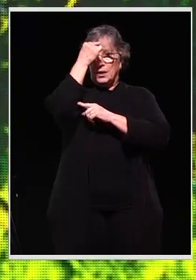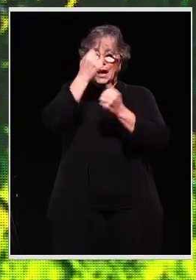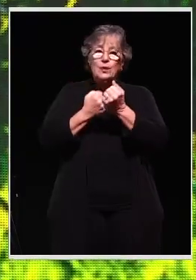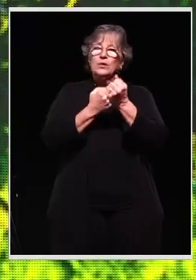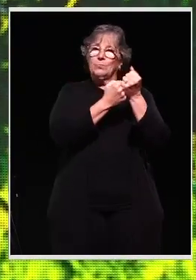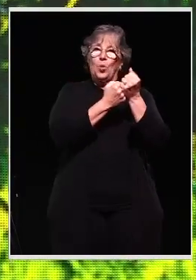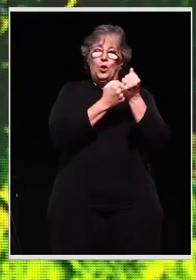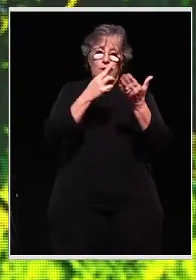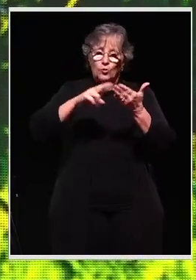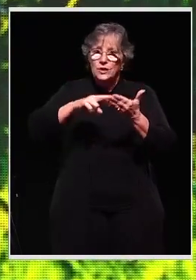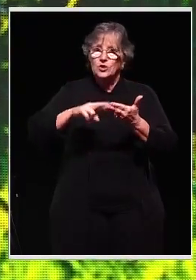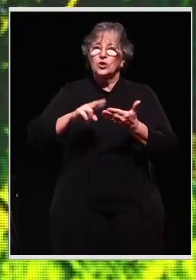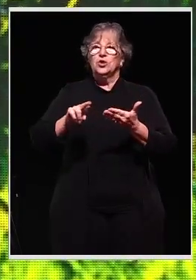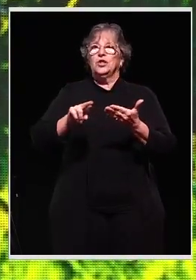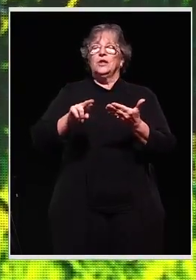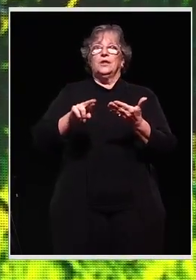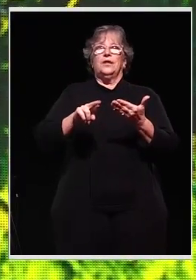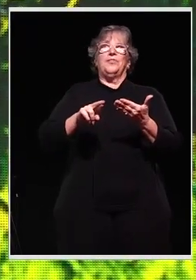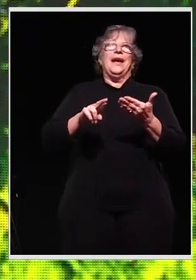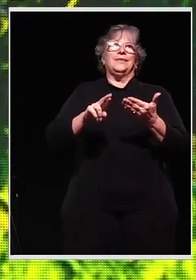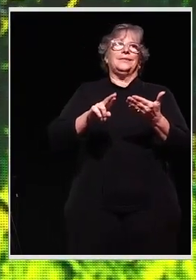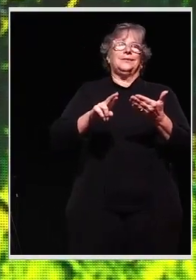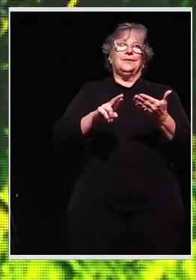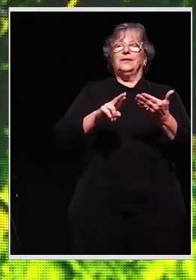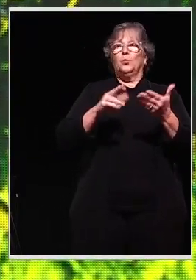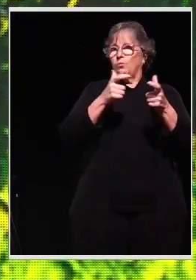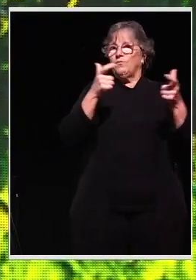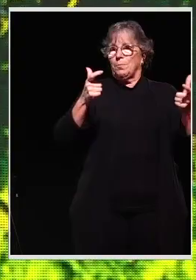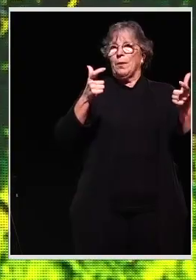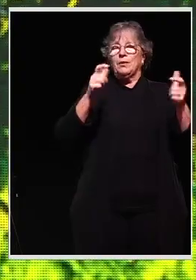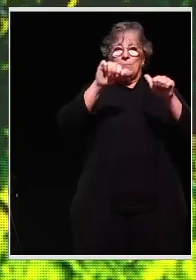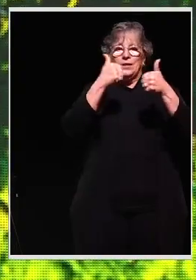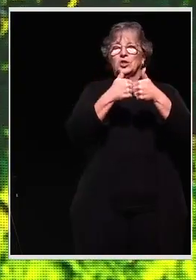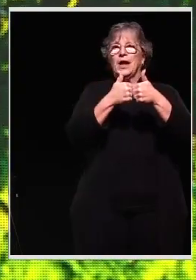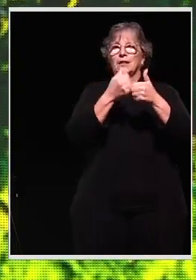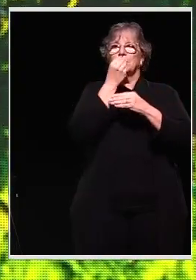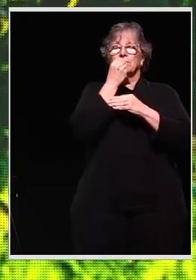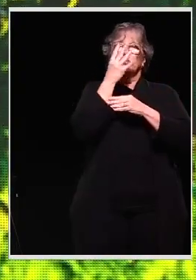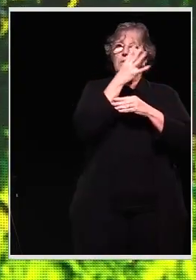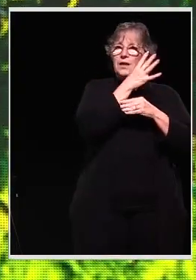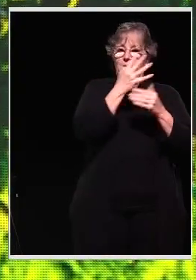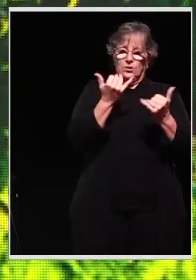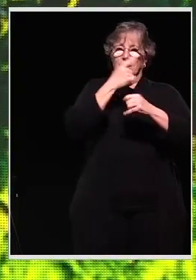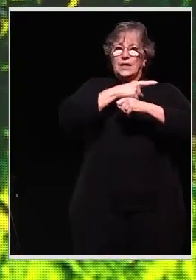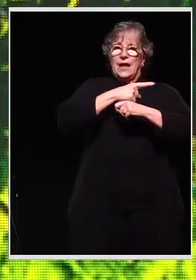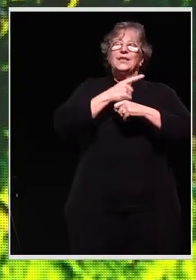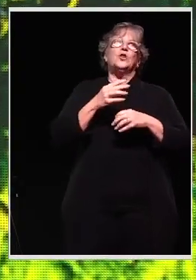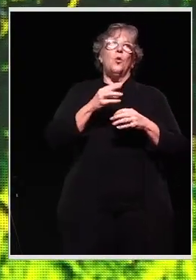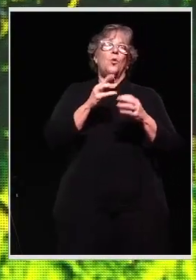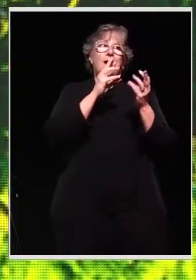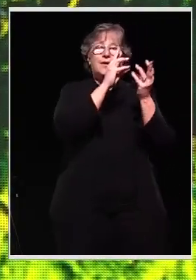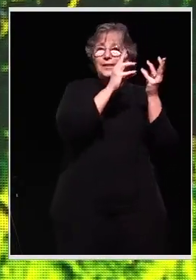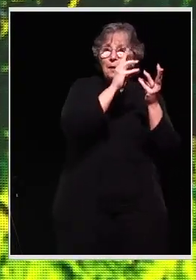research that addresses the biggest challenges in food and agriculture today. And so this intersection between climate and